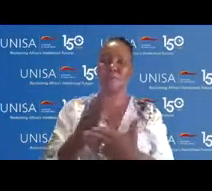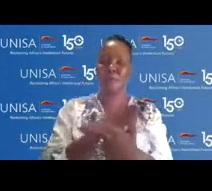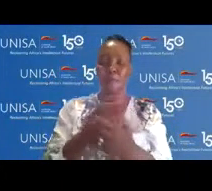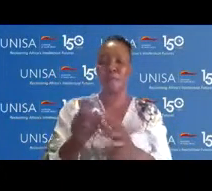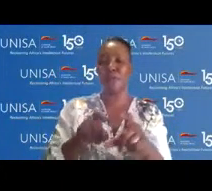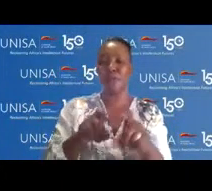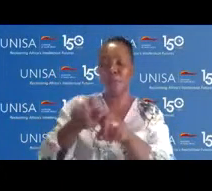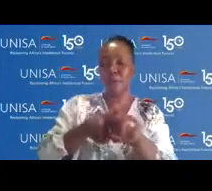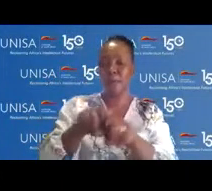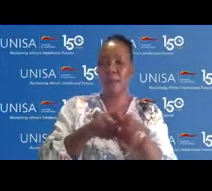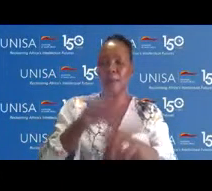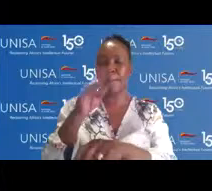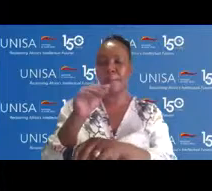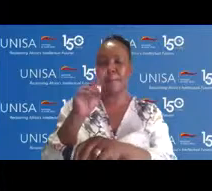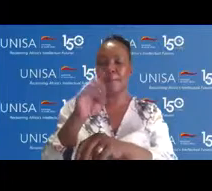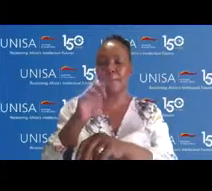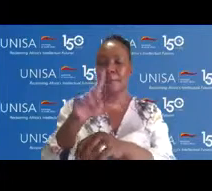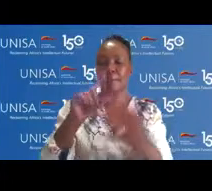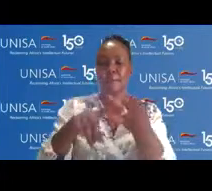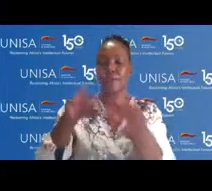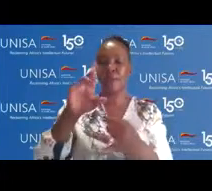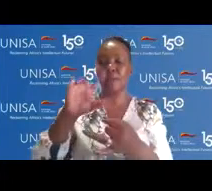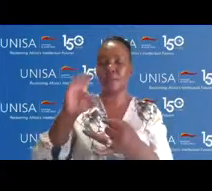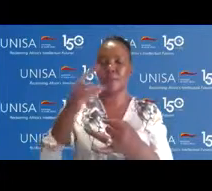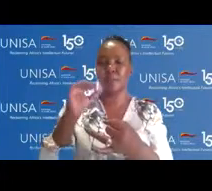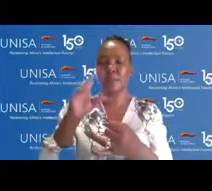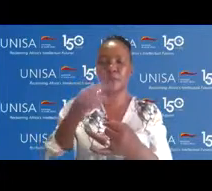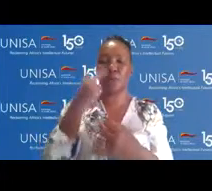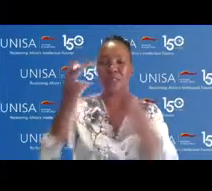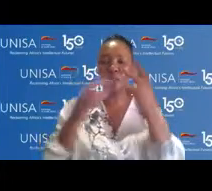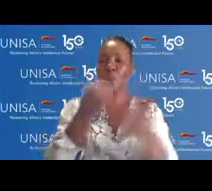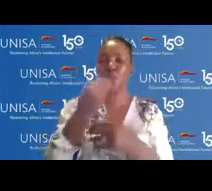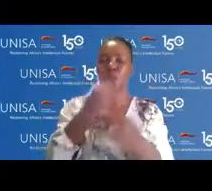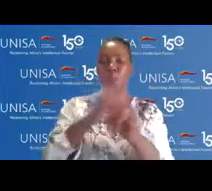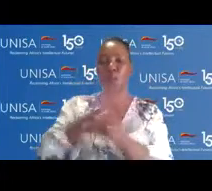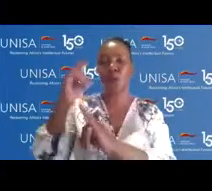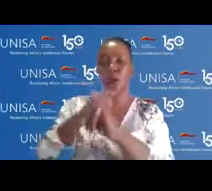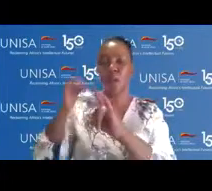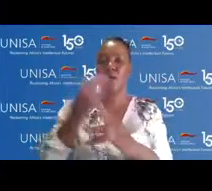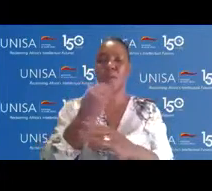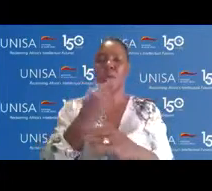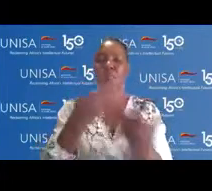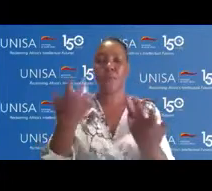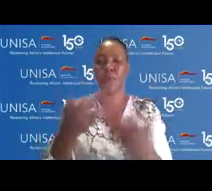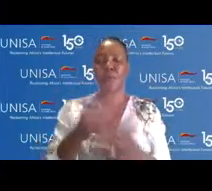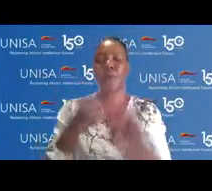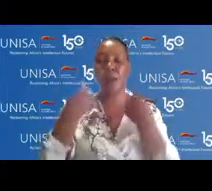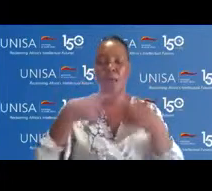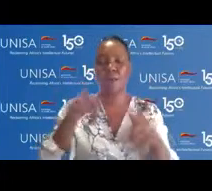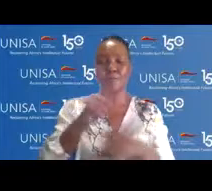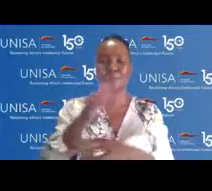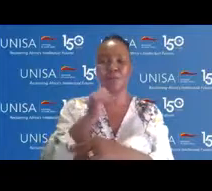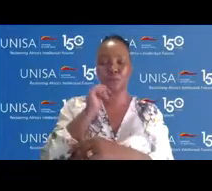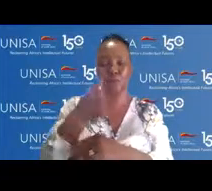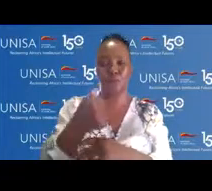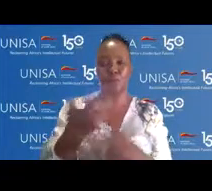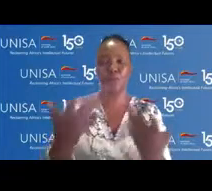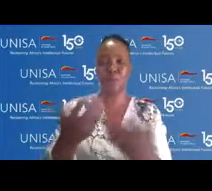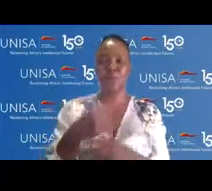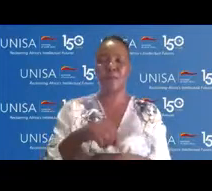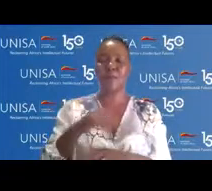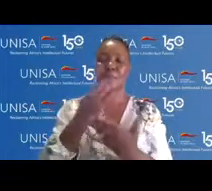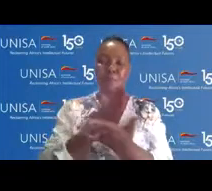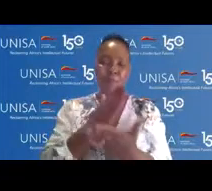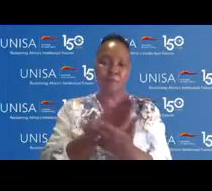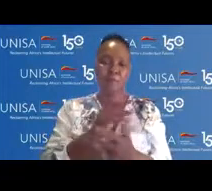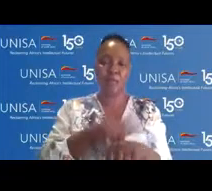and myself, and then we'll see who those winners. So we're going to announce the winners tomorrow as well. That's what I'm saying. So in real time,